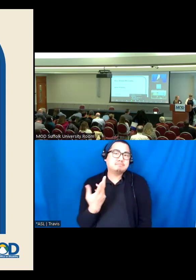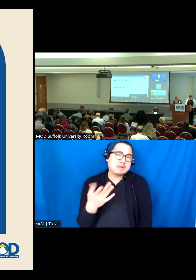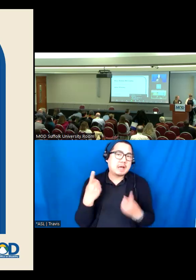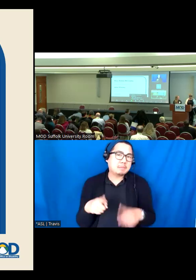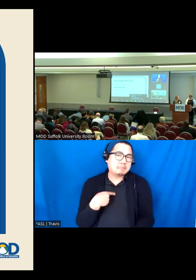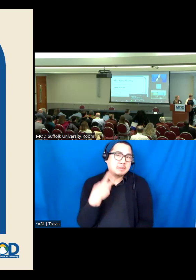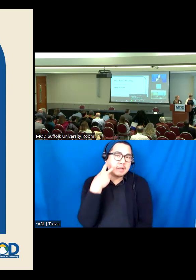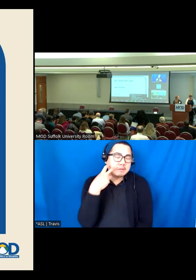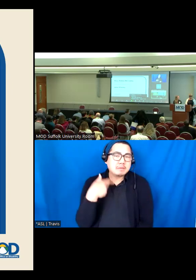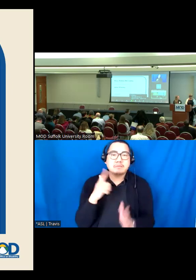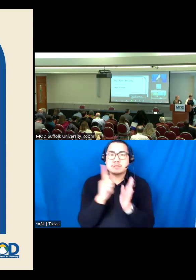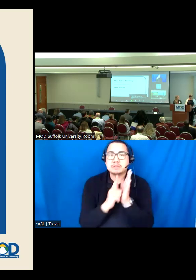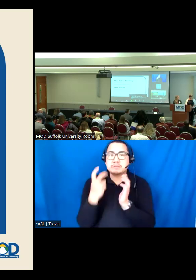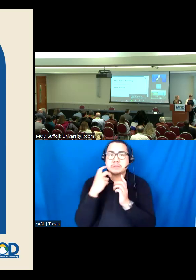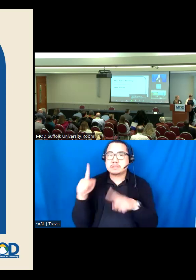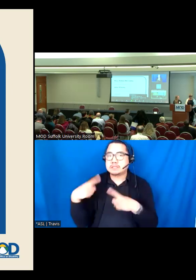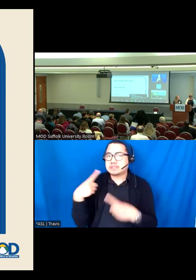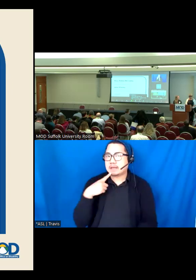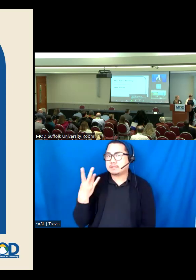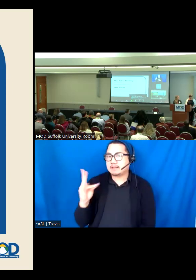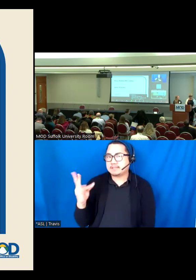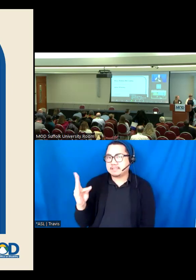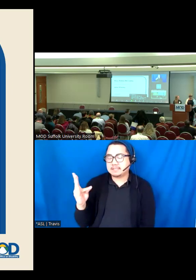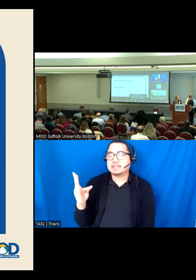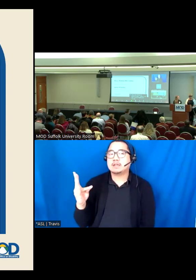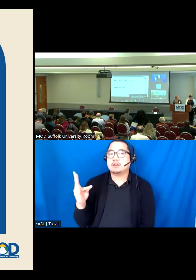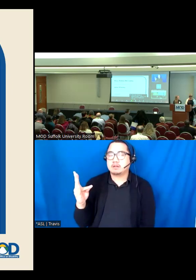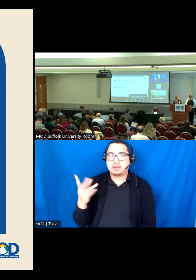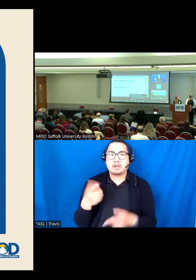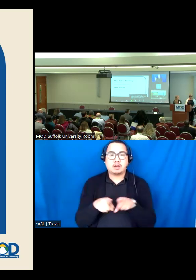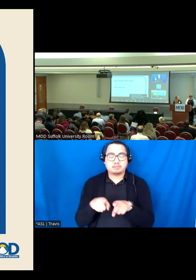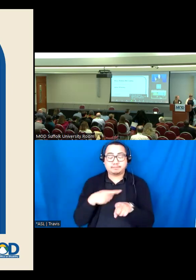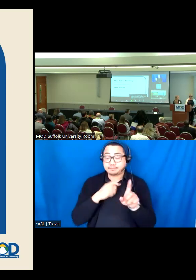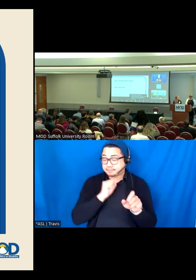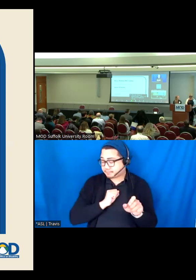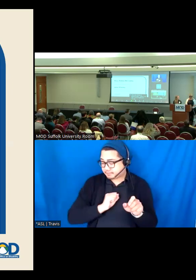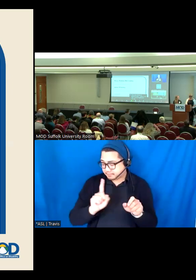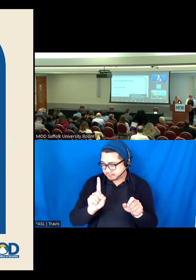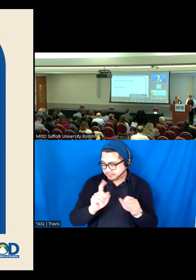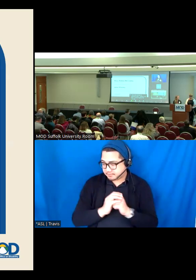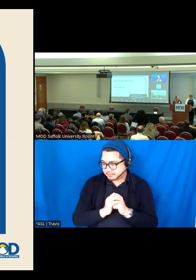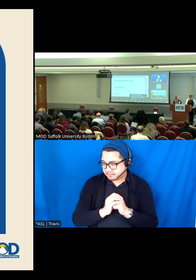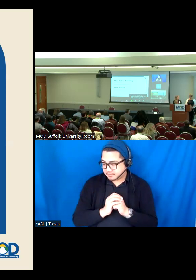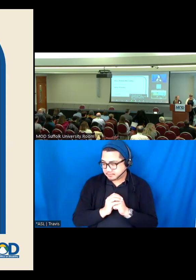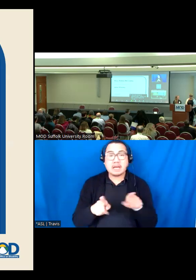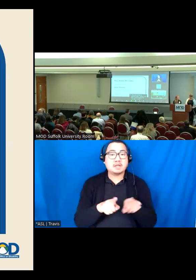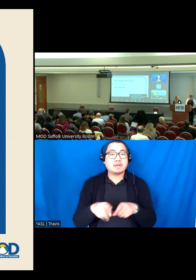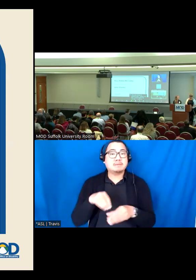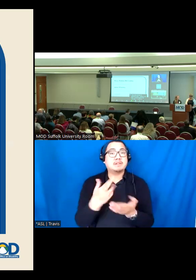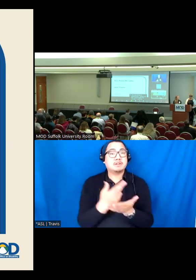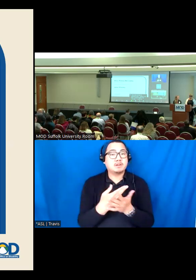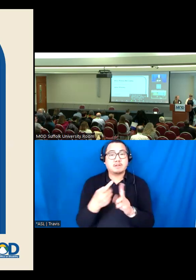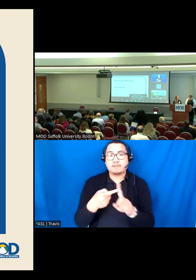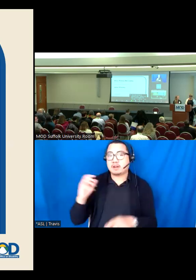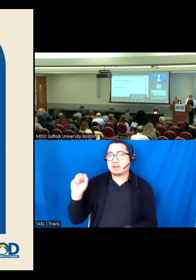I've been legally blind since age 17. I'm also excuse me, I'm also in recovery from substance